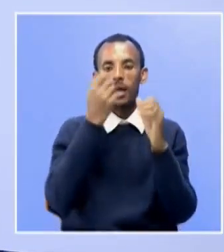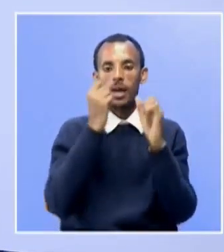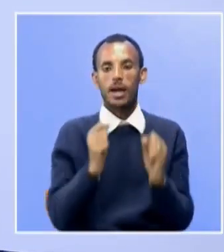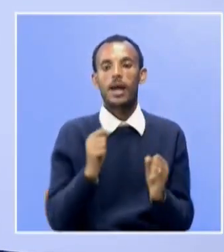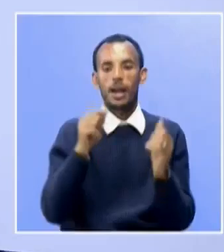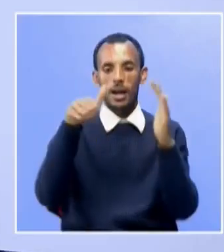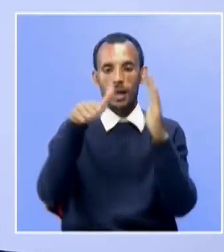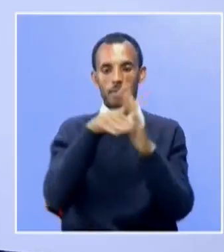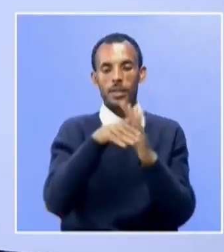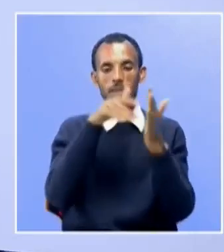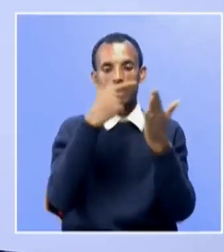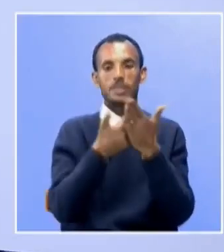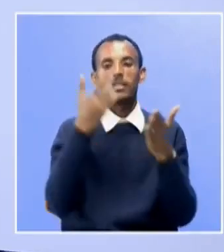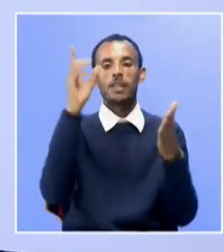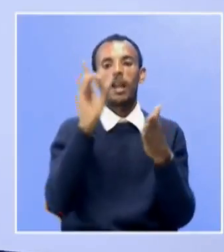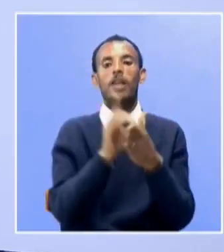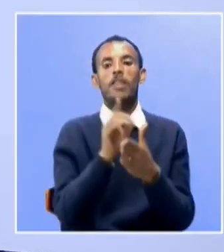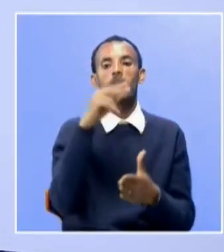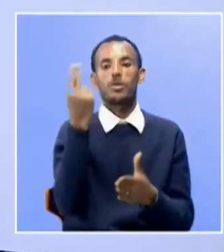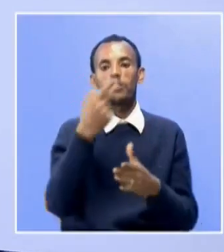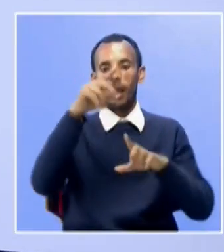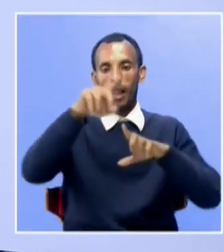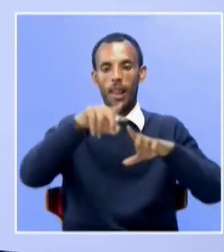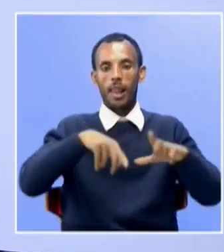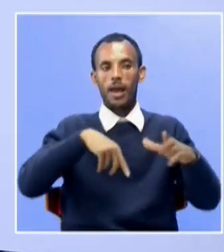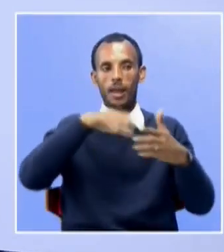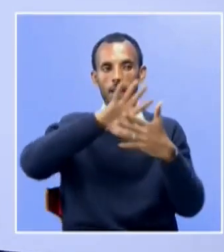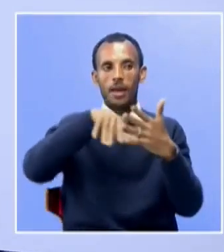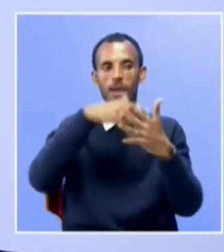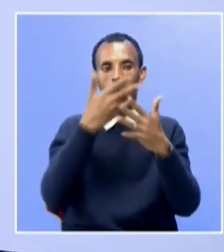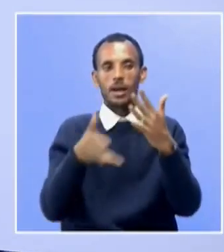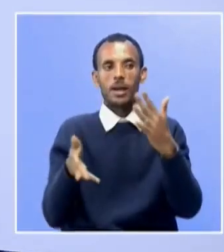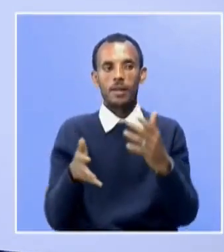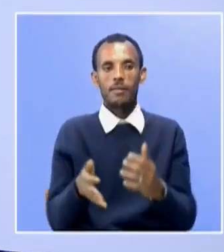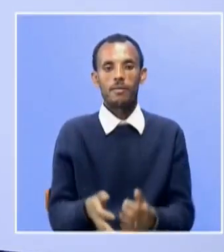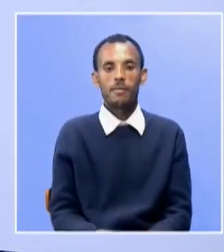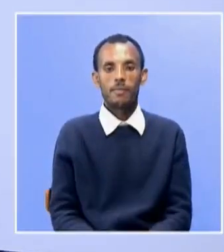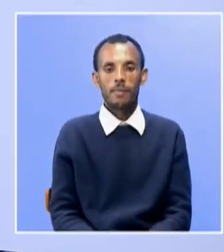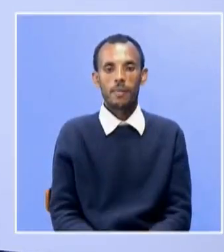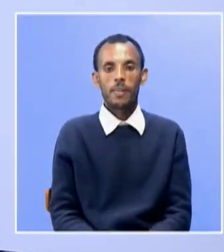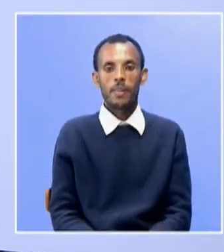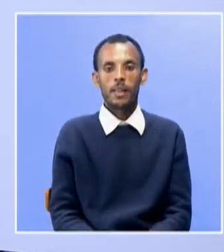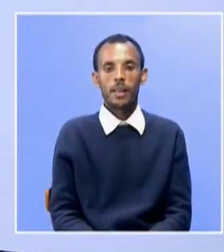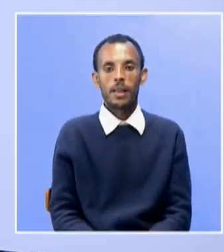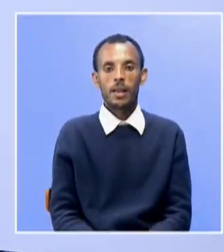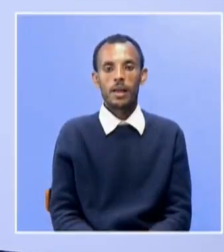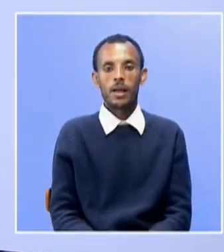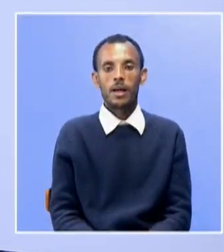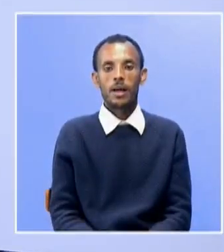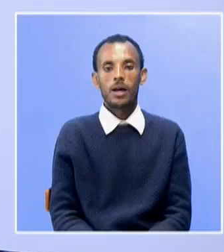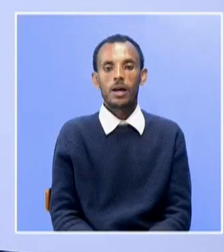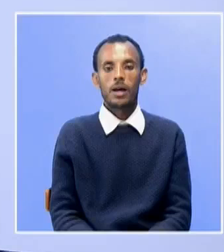represent this data set on line graph. So here,